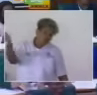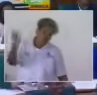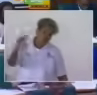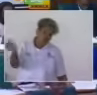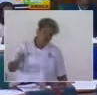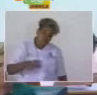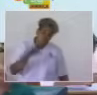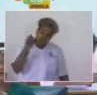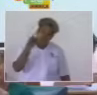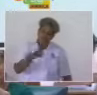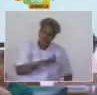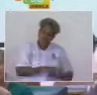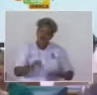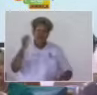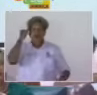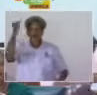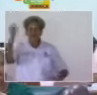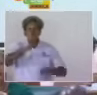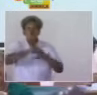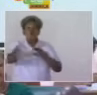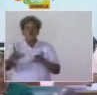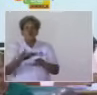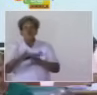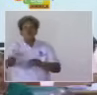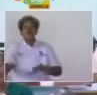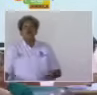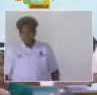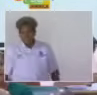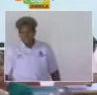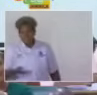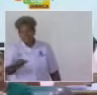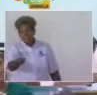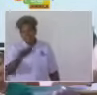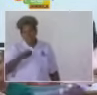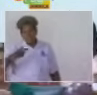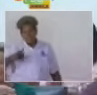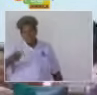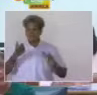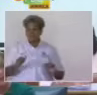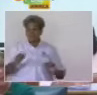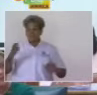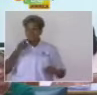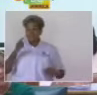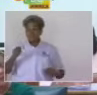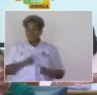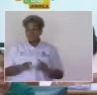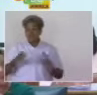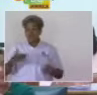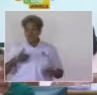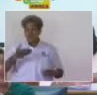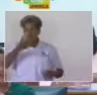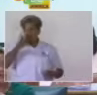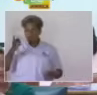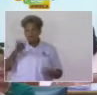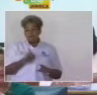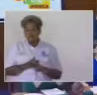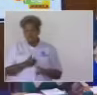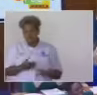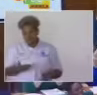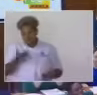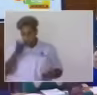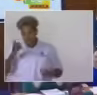don't let it go to waste. Give it to me, let me implement it. I am the best baby father for ideas.